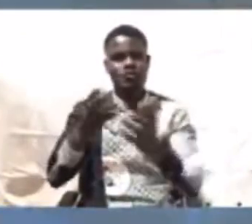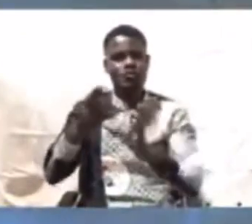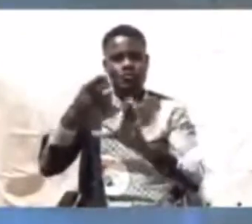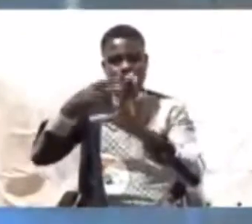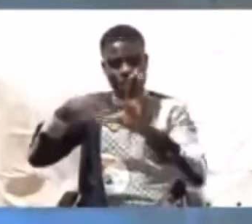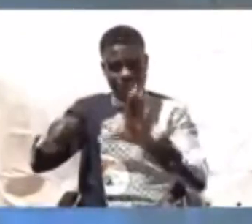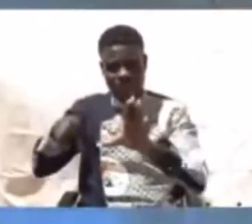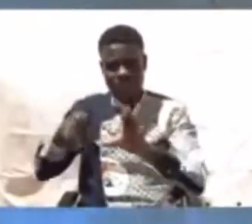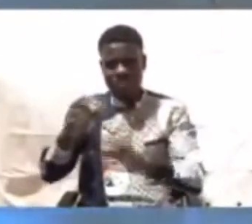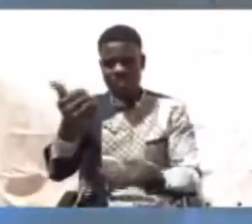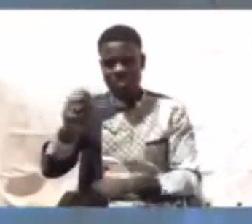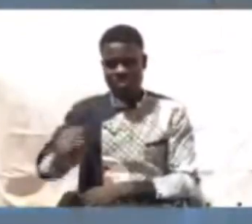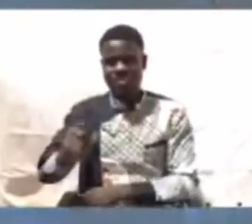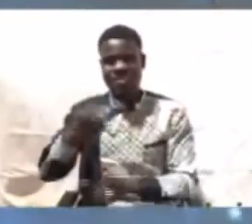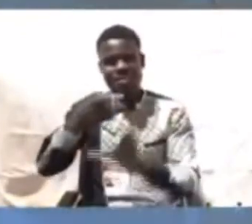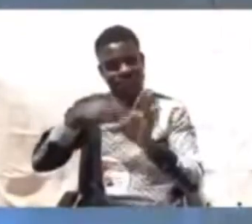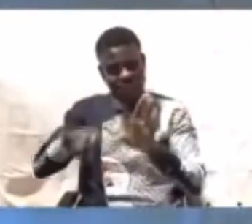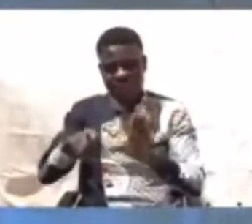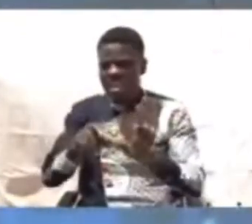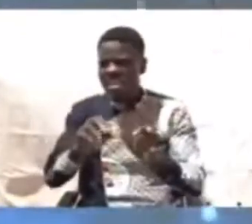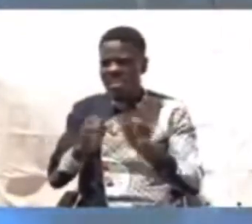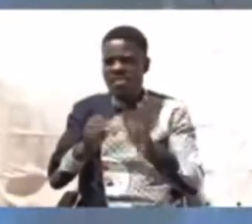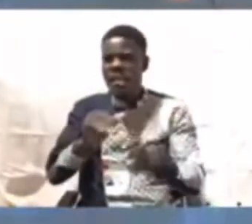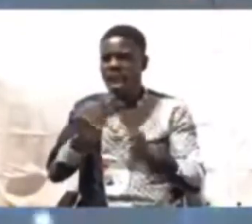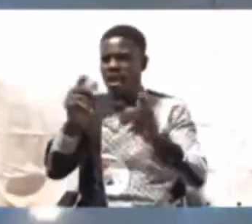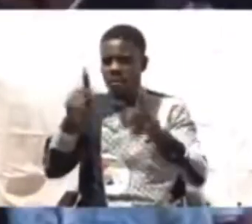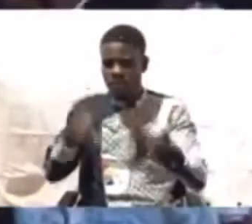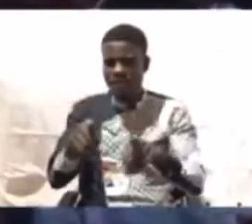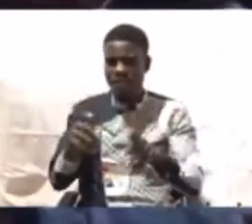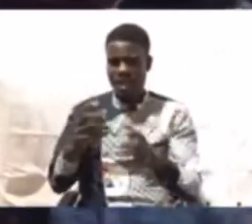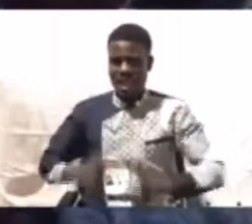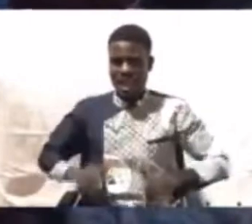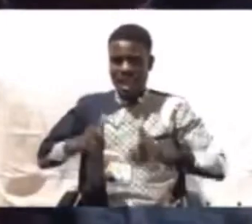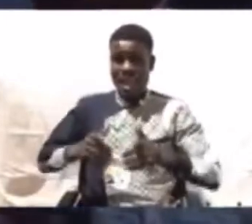year the patch of humble Jesus